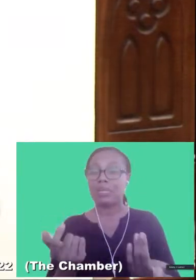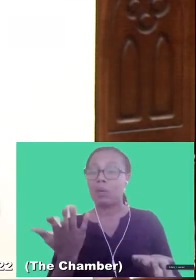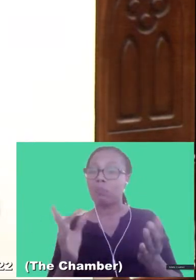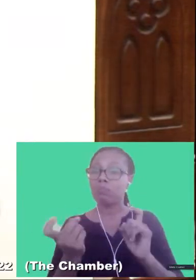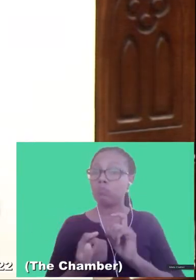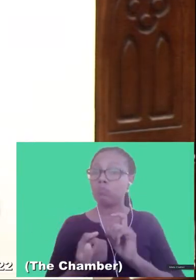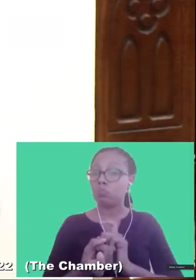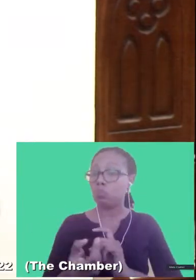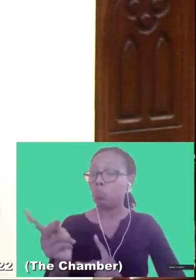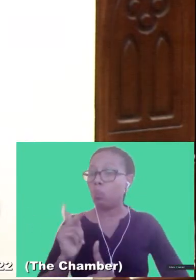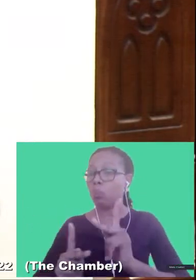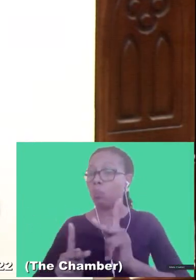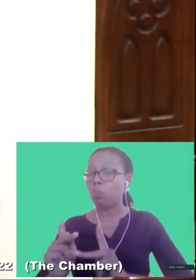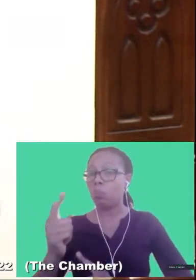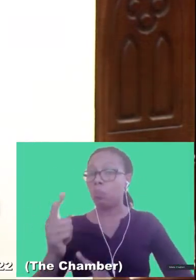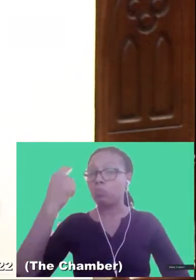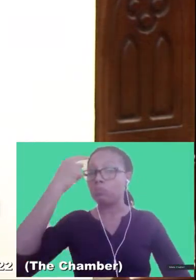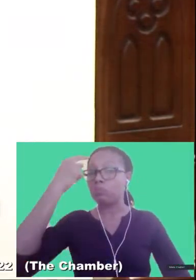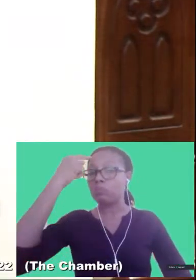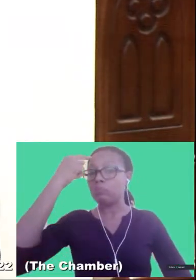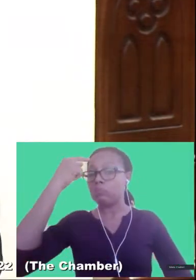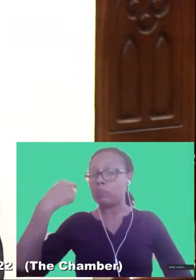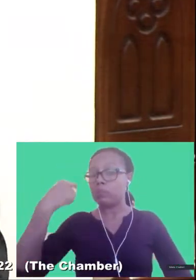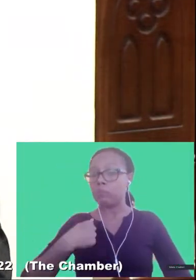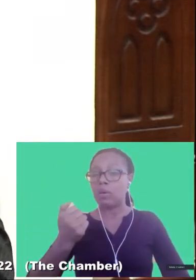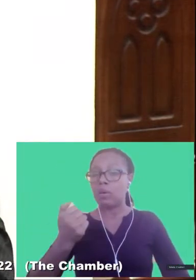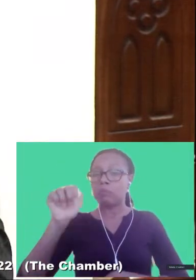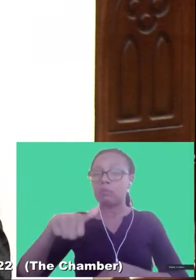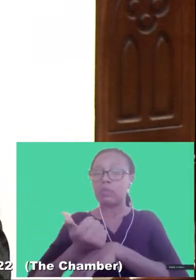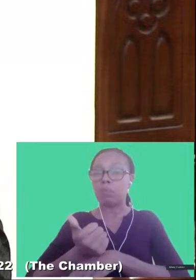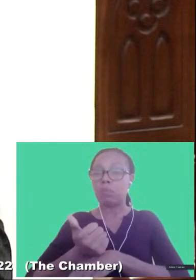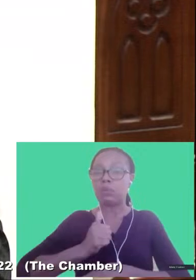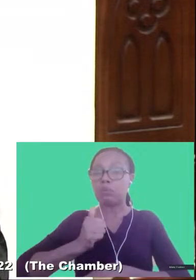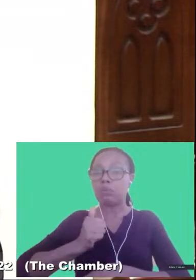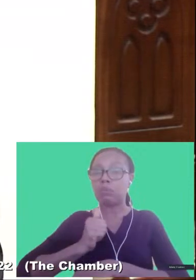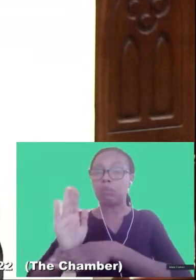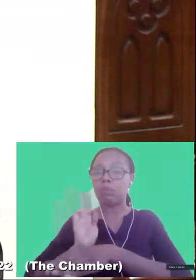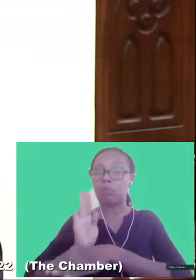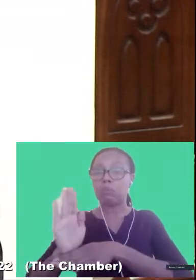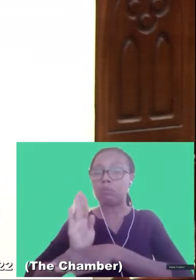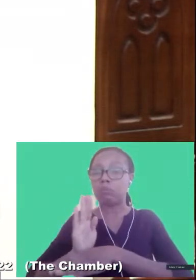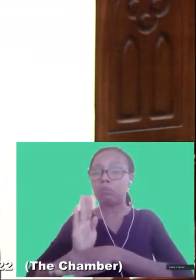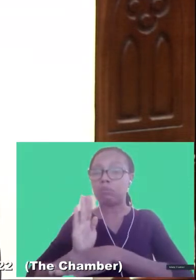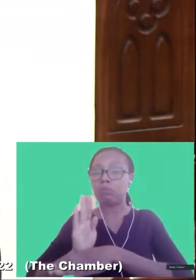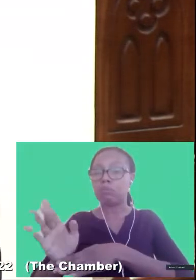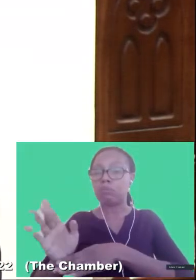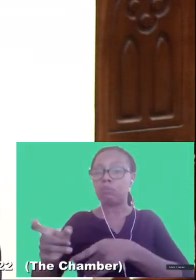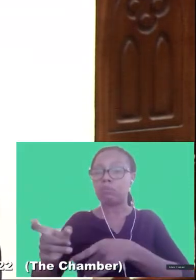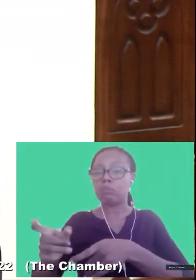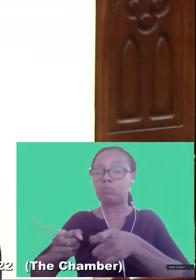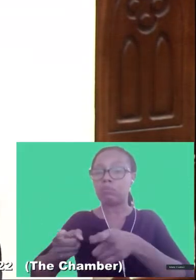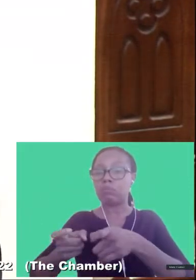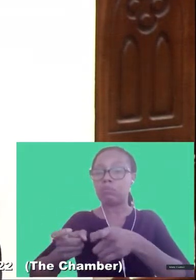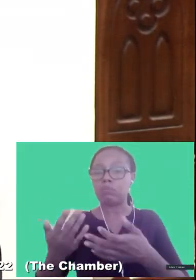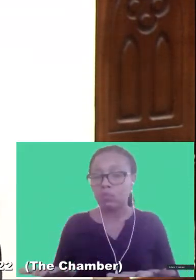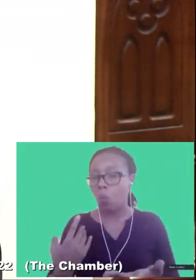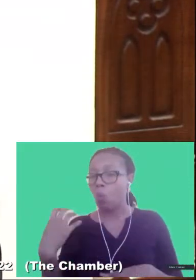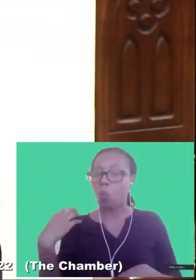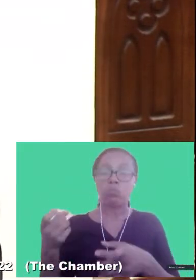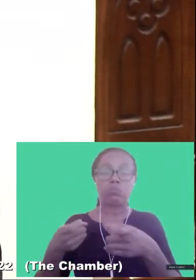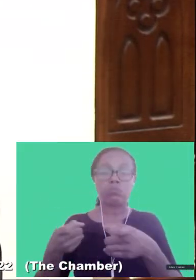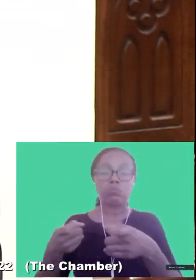managing some of these enterprises. Now, I don't know if there's a